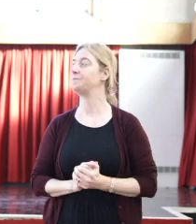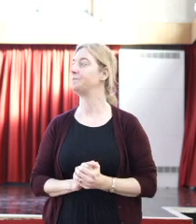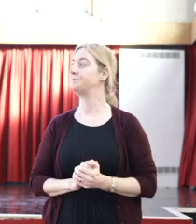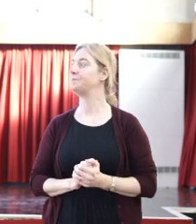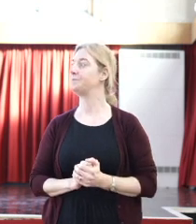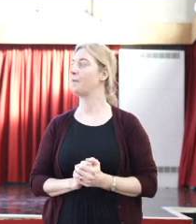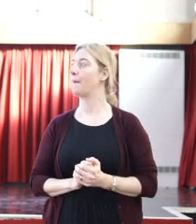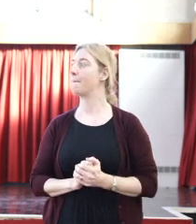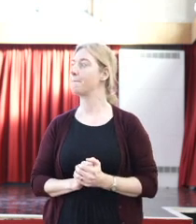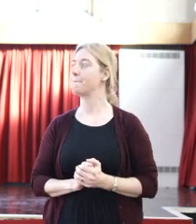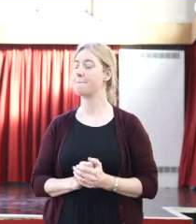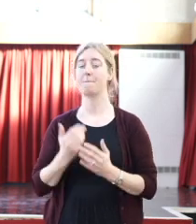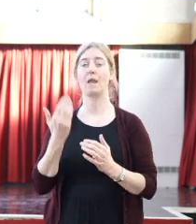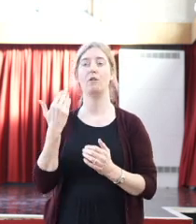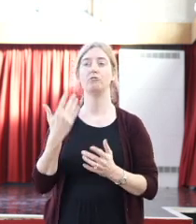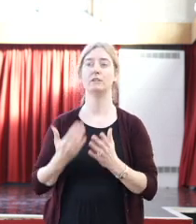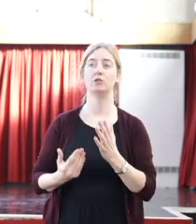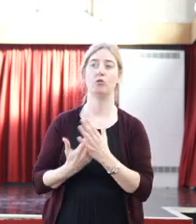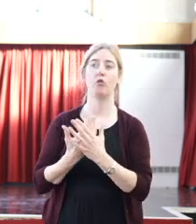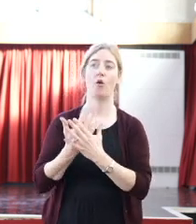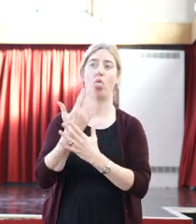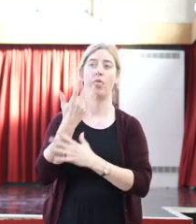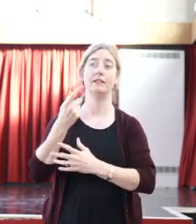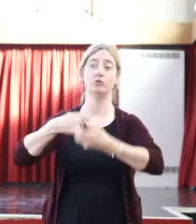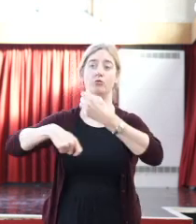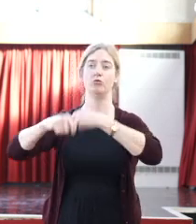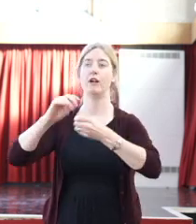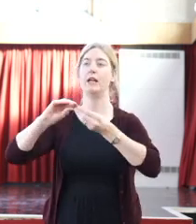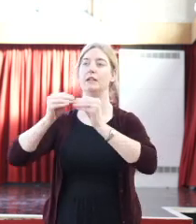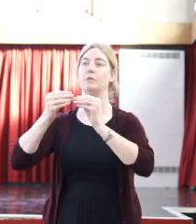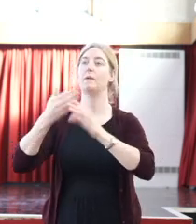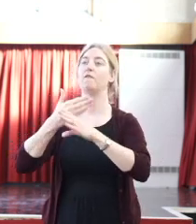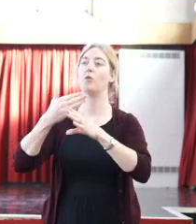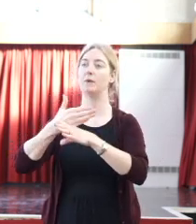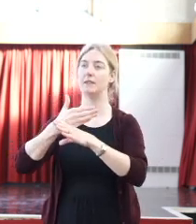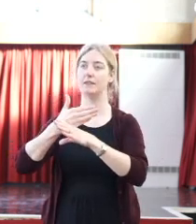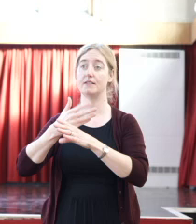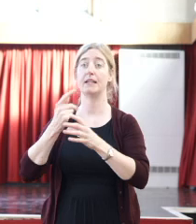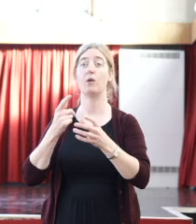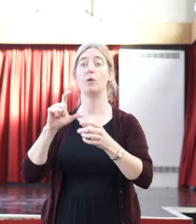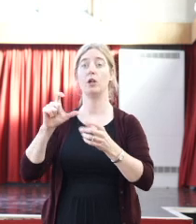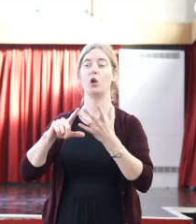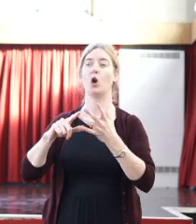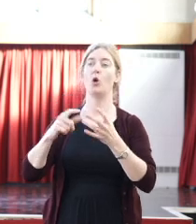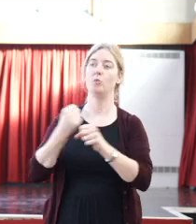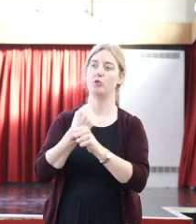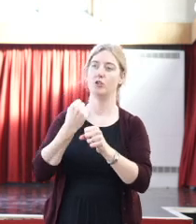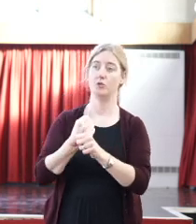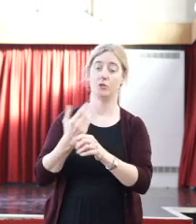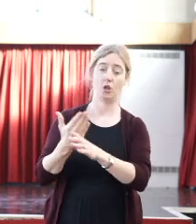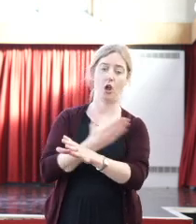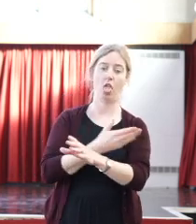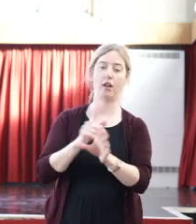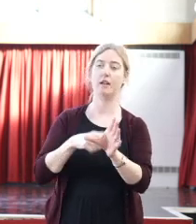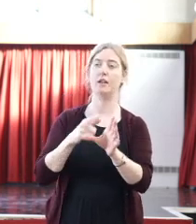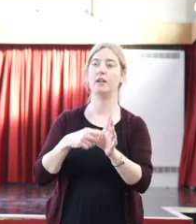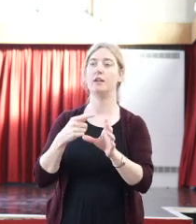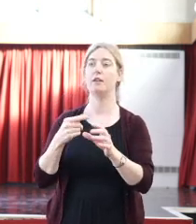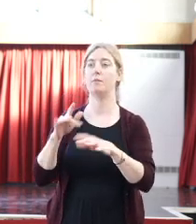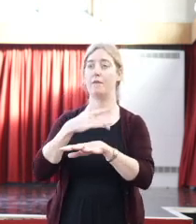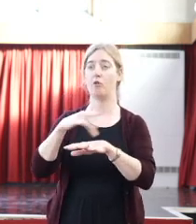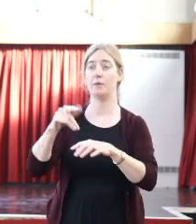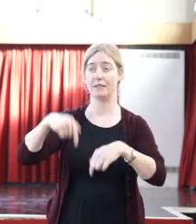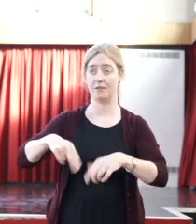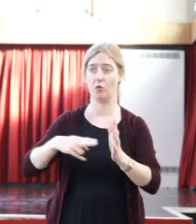Our recent growth is to make performance, and we now make and co-produce interactive early years performances in both